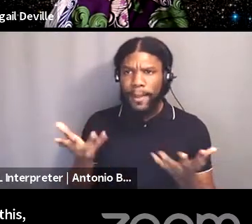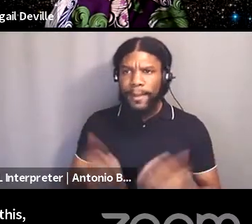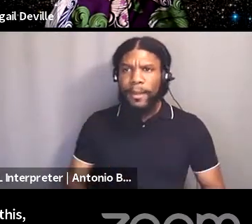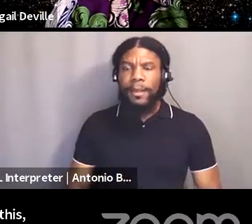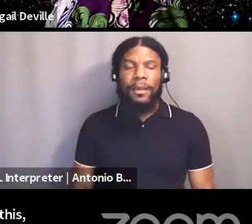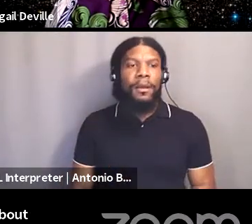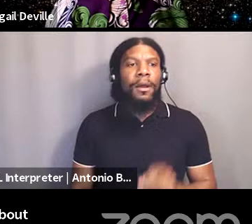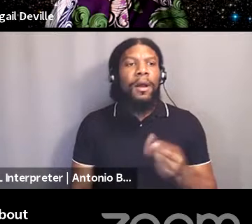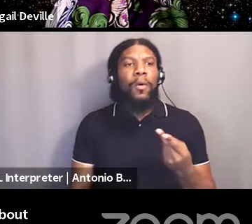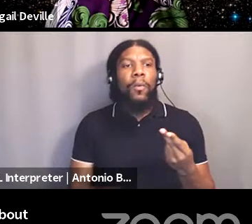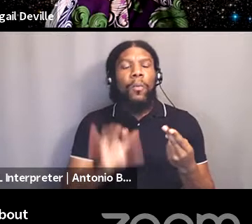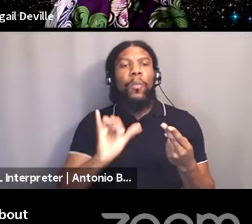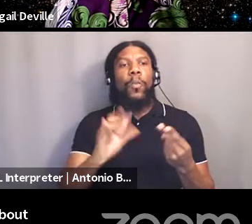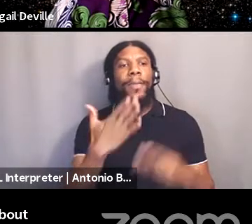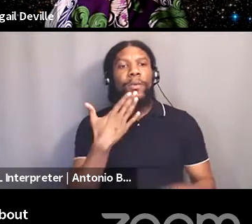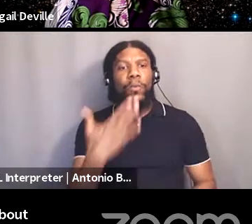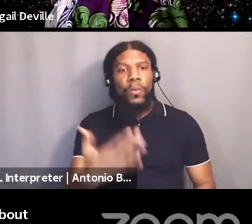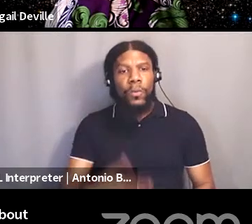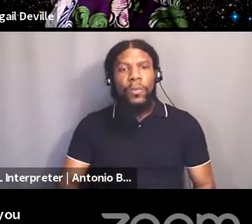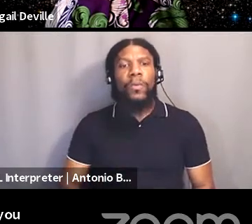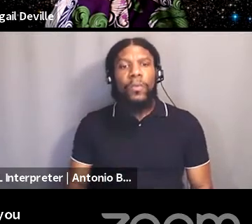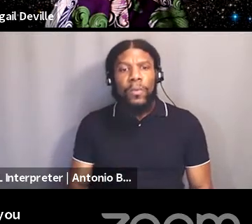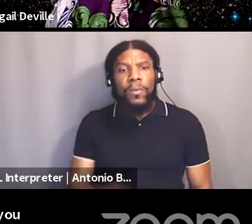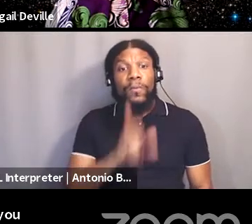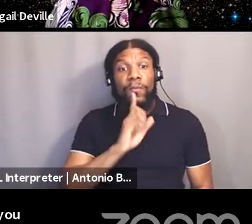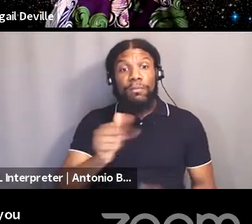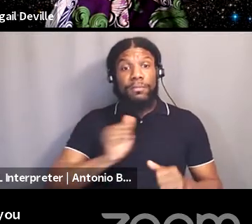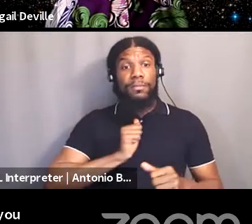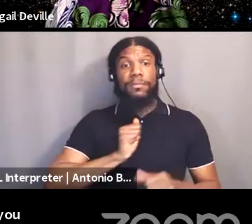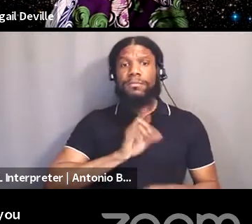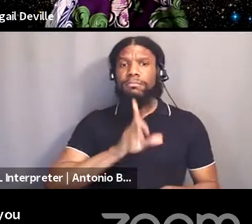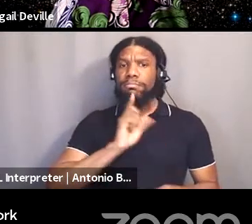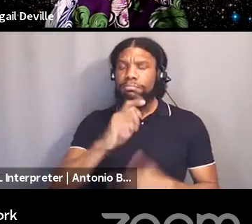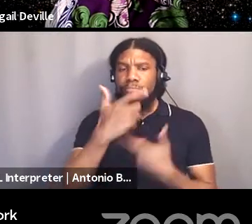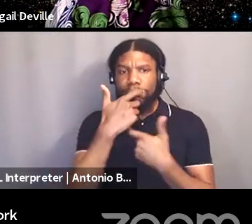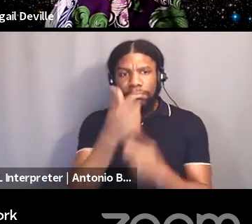think for me, I was quite interested in